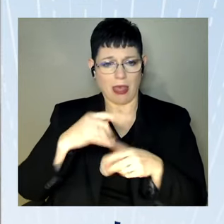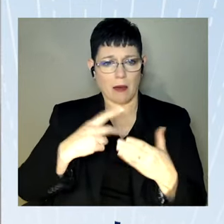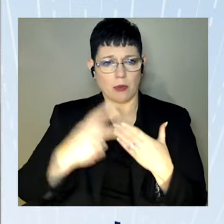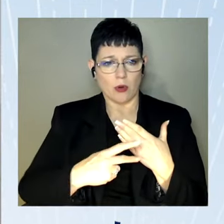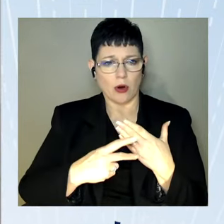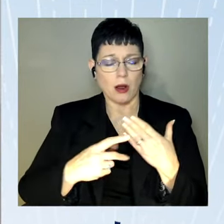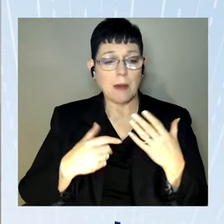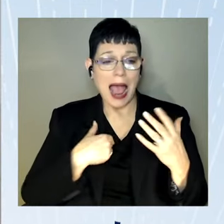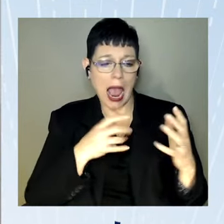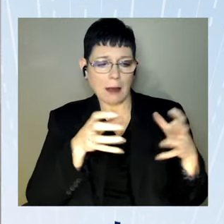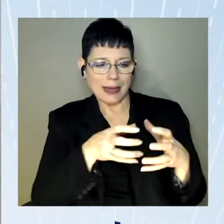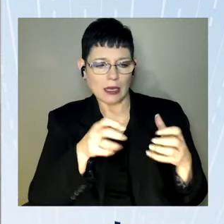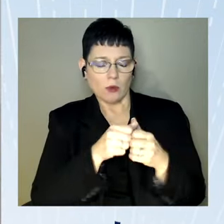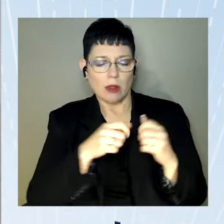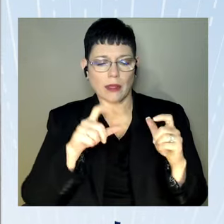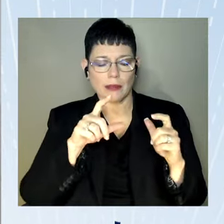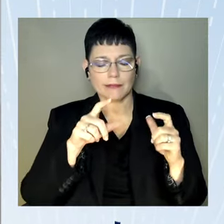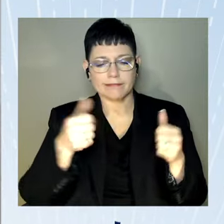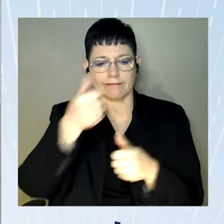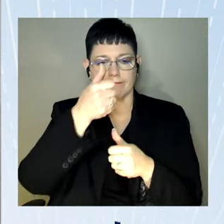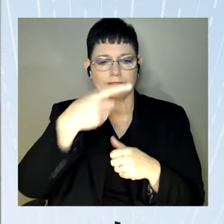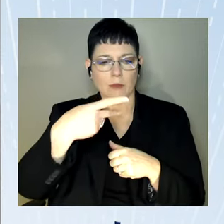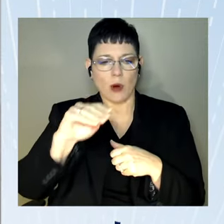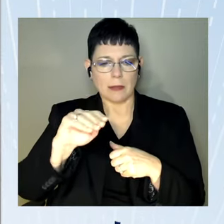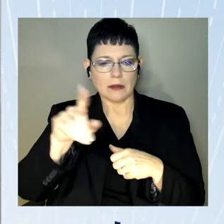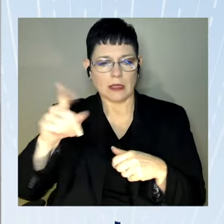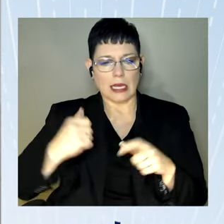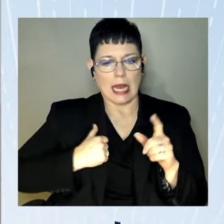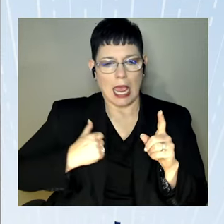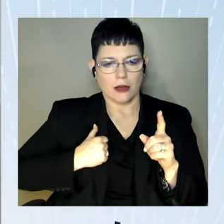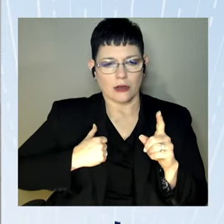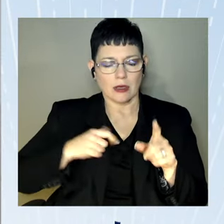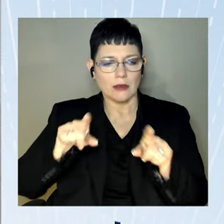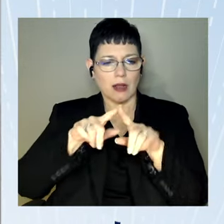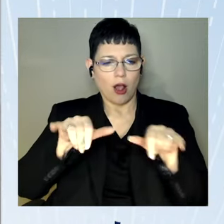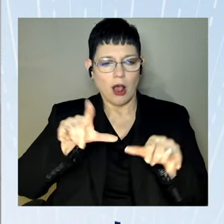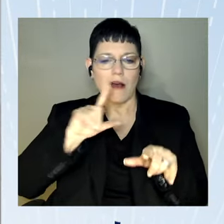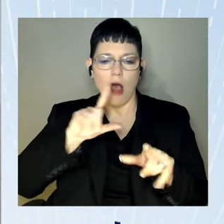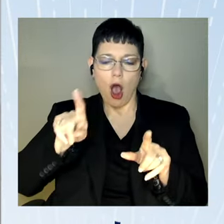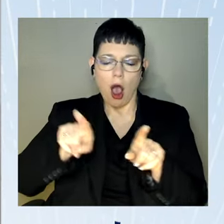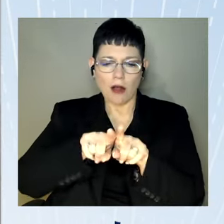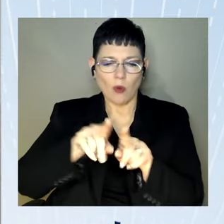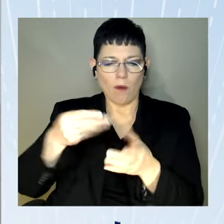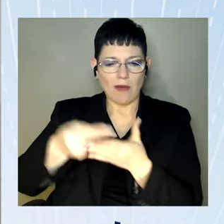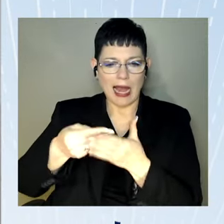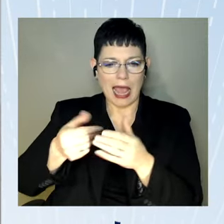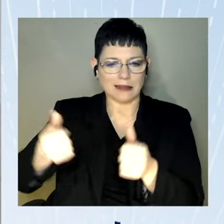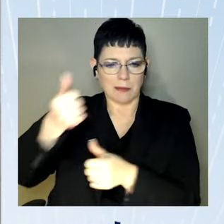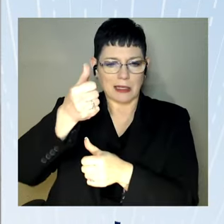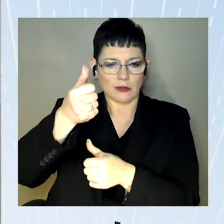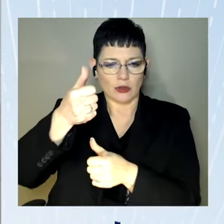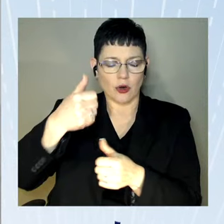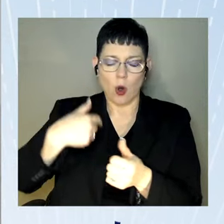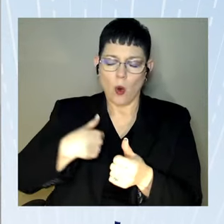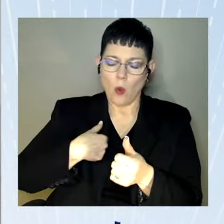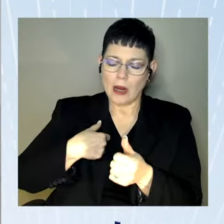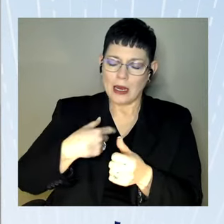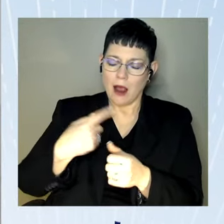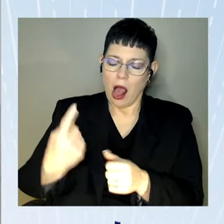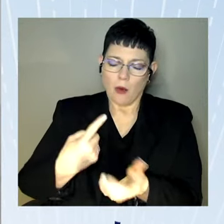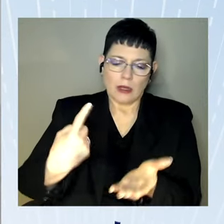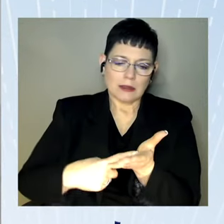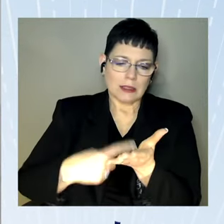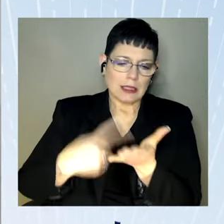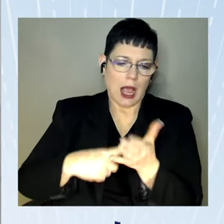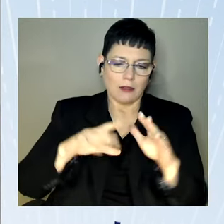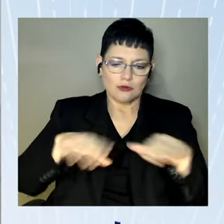Prime Minister of Canada, who is also the finance minister, that is all we talk about. The lack of